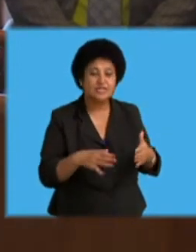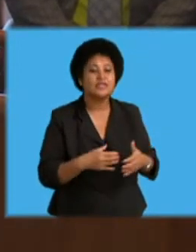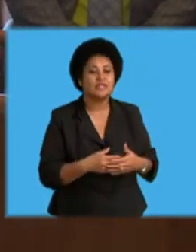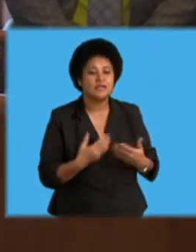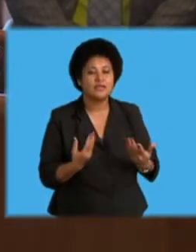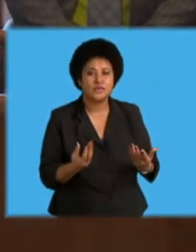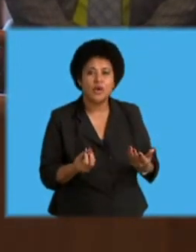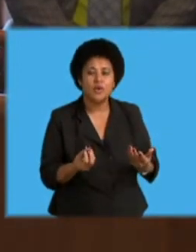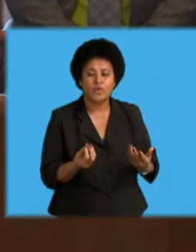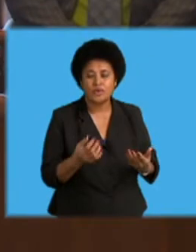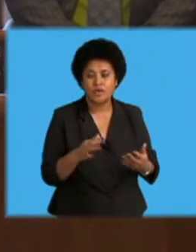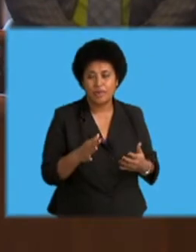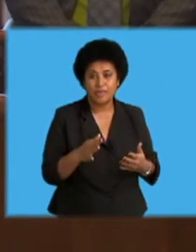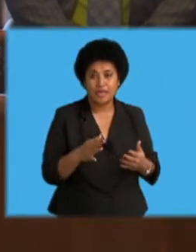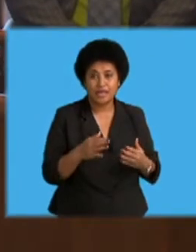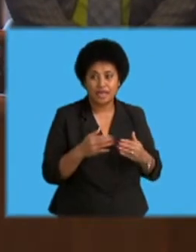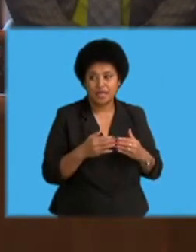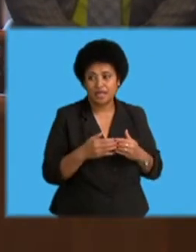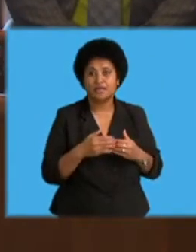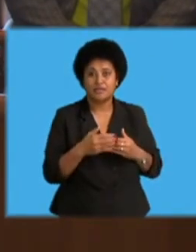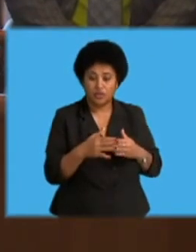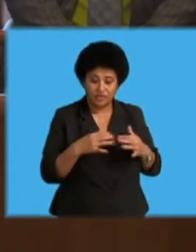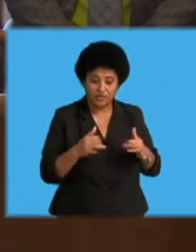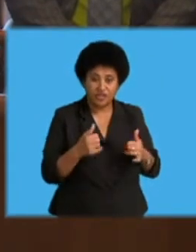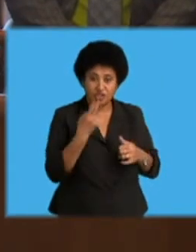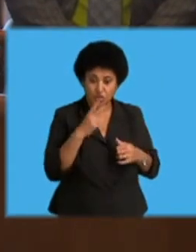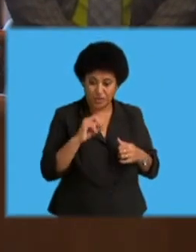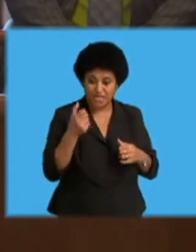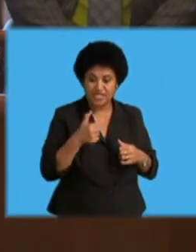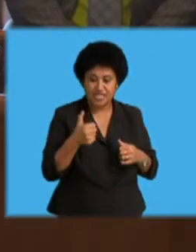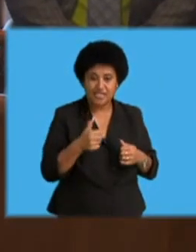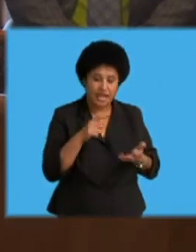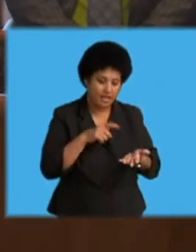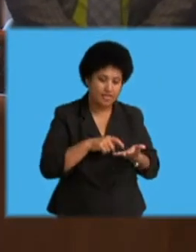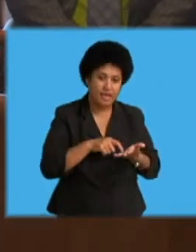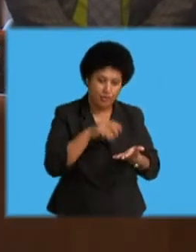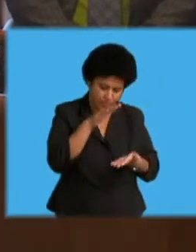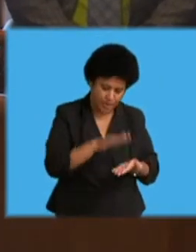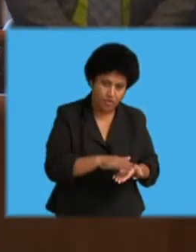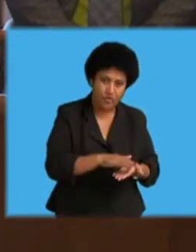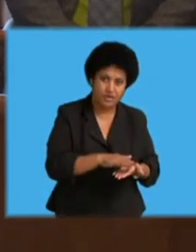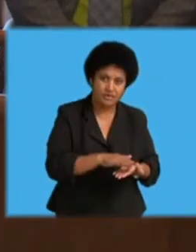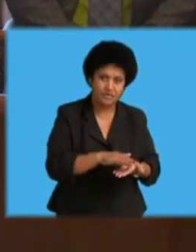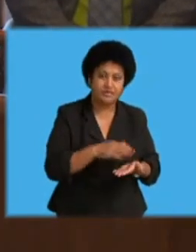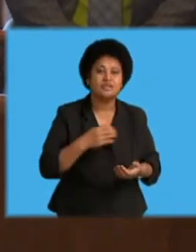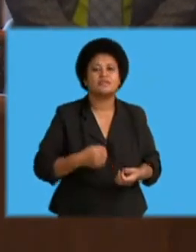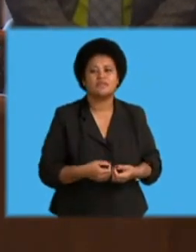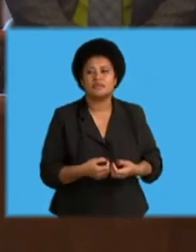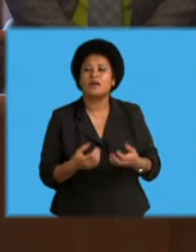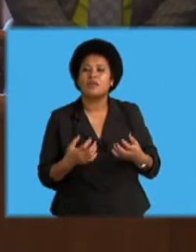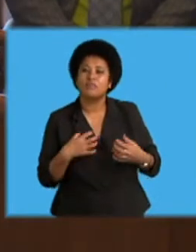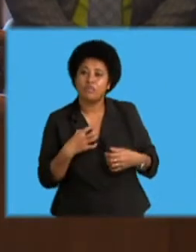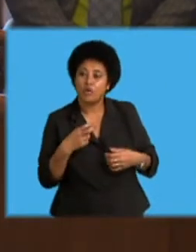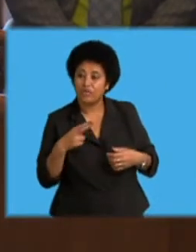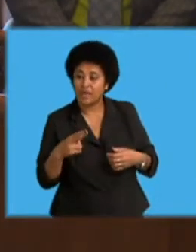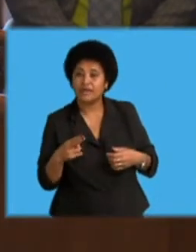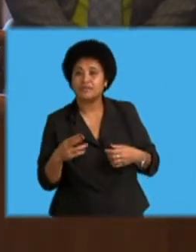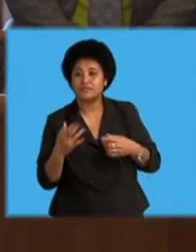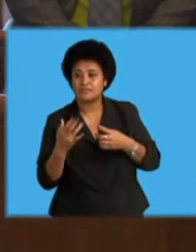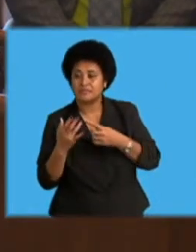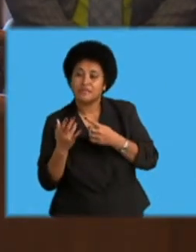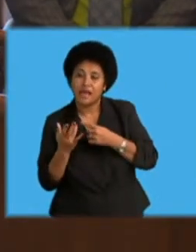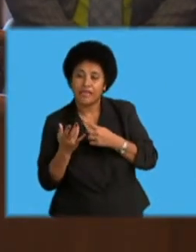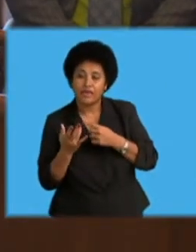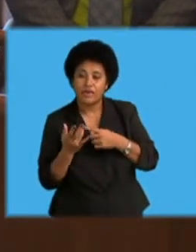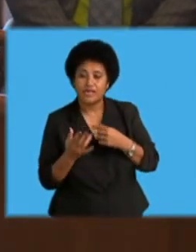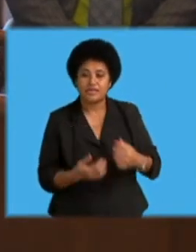that by the end of financial year 2016, debt stock will be much lower than the budget projection, mainly underpinned by a positive fiscal outturn, Madam